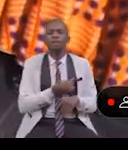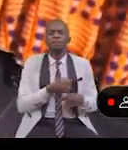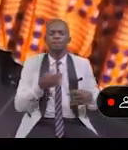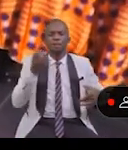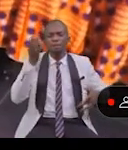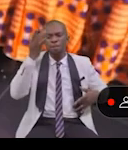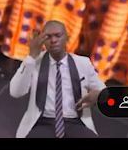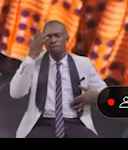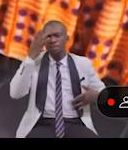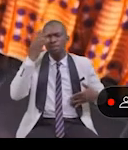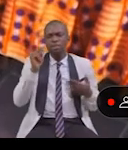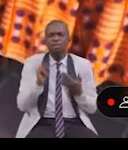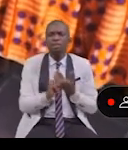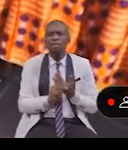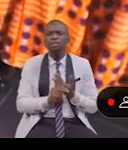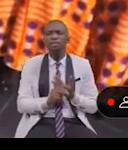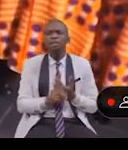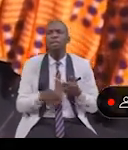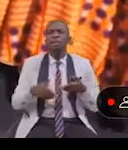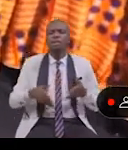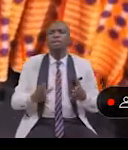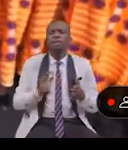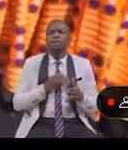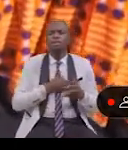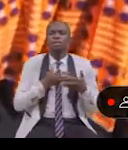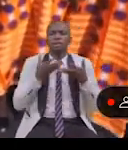nos infirmités. Ne